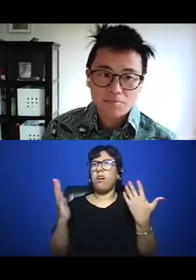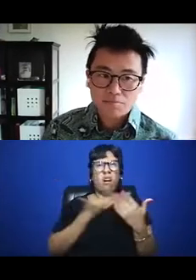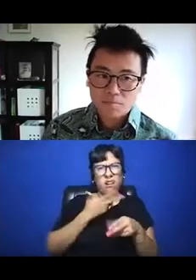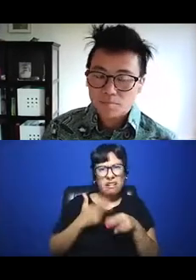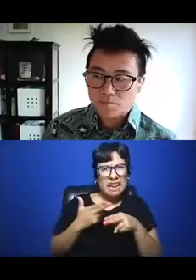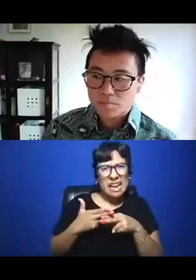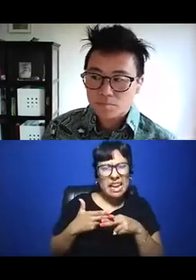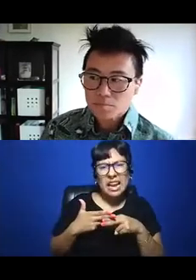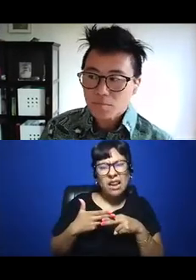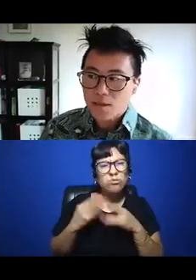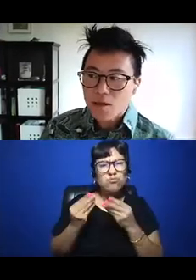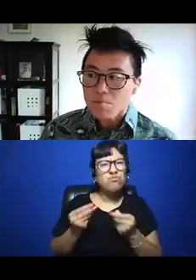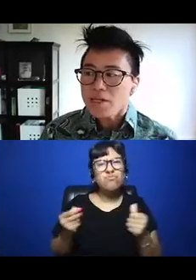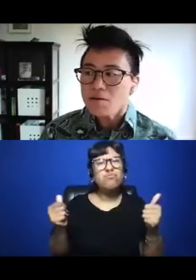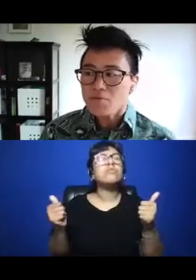risk.